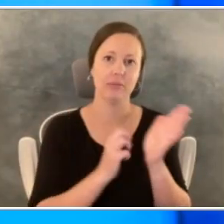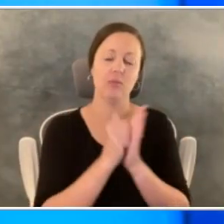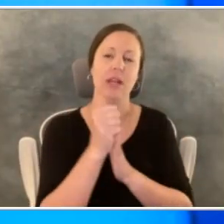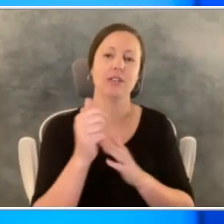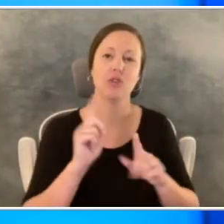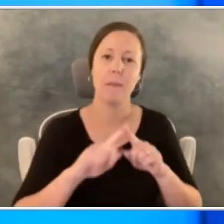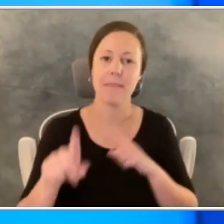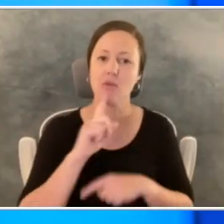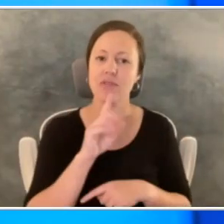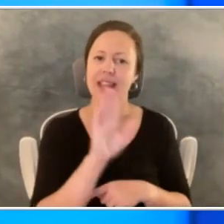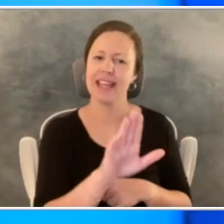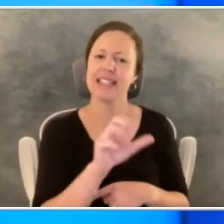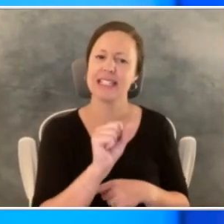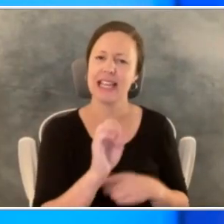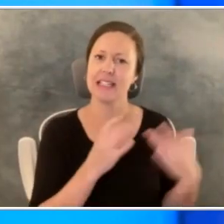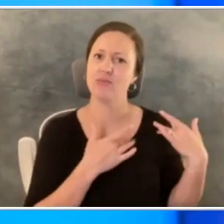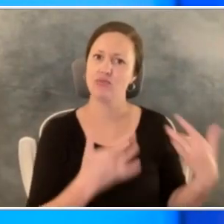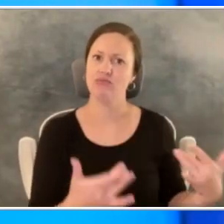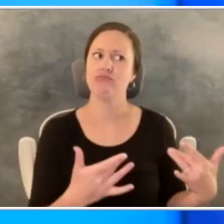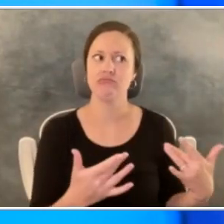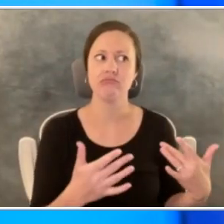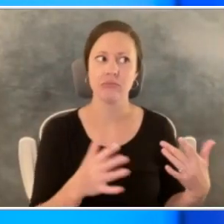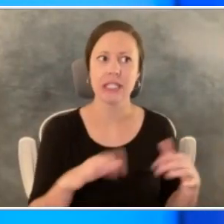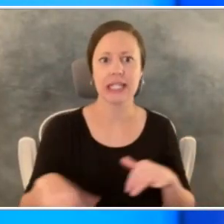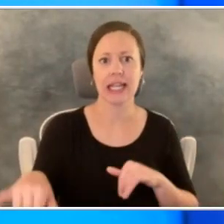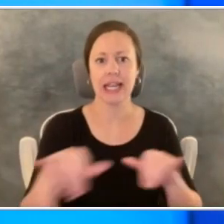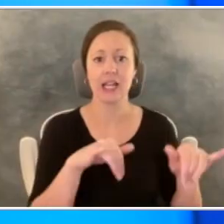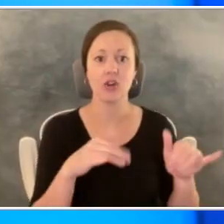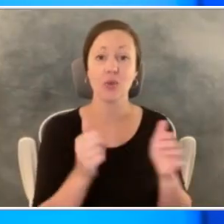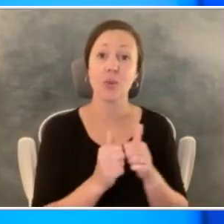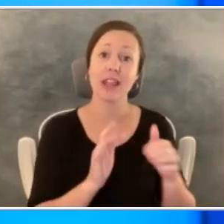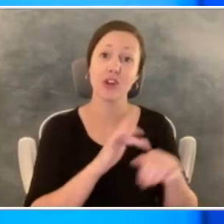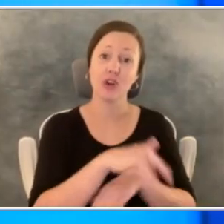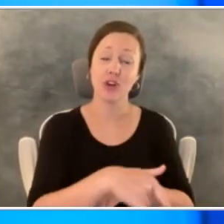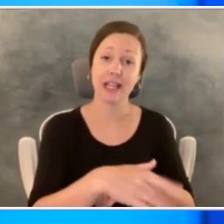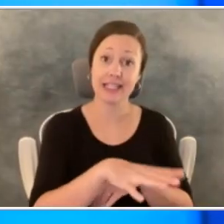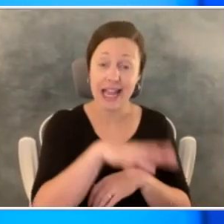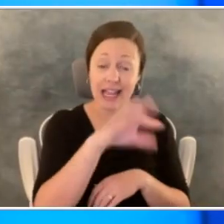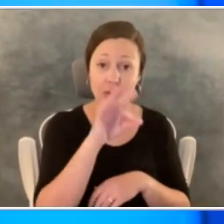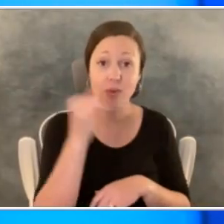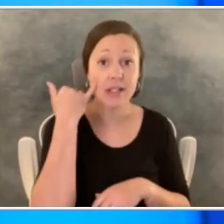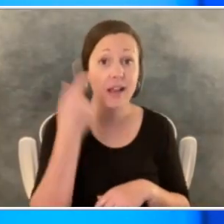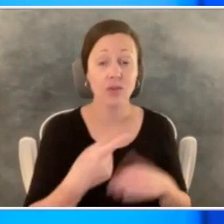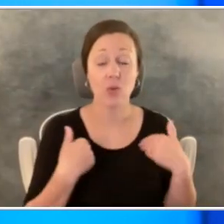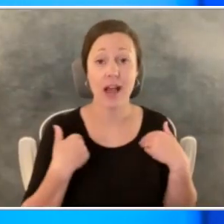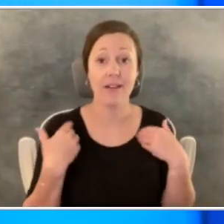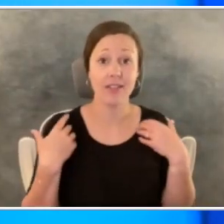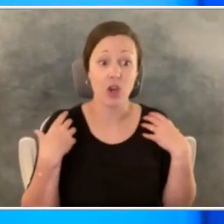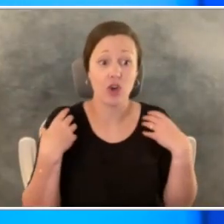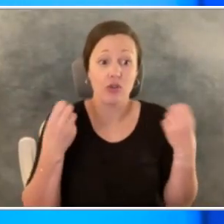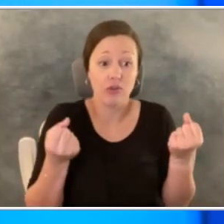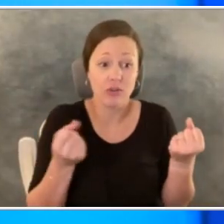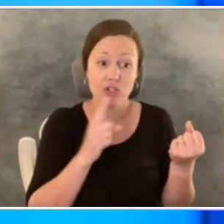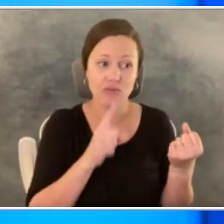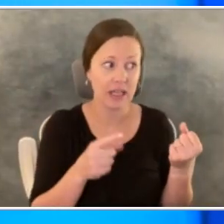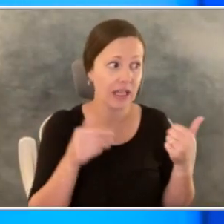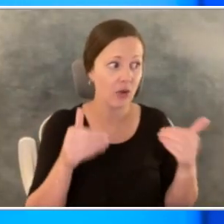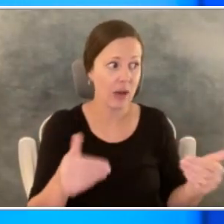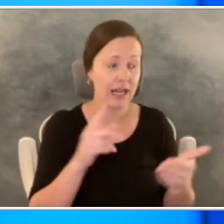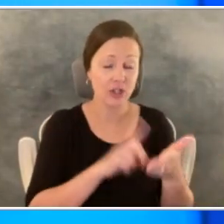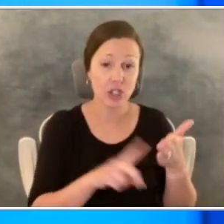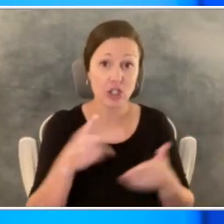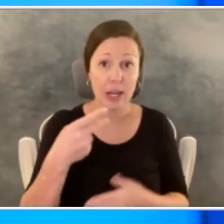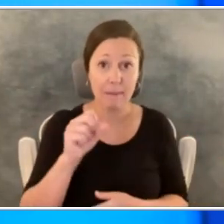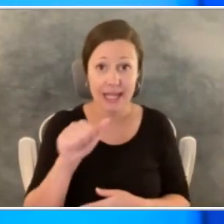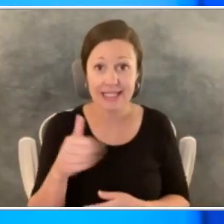standard case that shows that with early diagnosis, if you have the courage to, you know, get your PSA check, get a biopsy, if it's